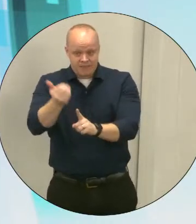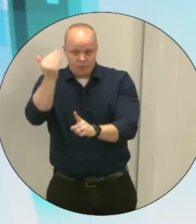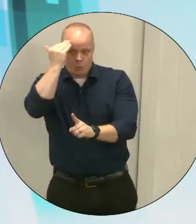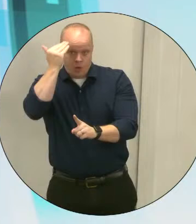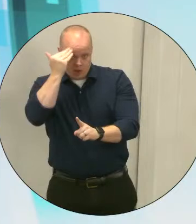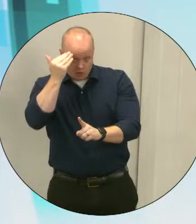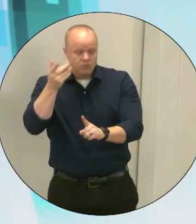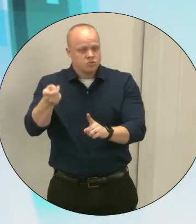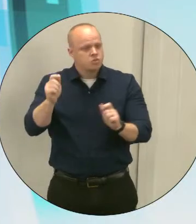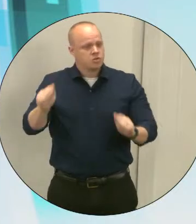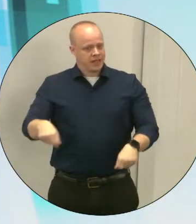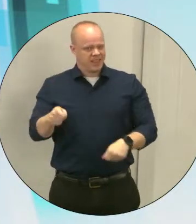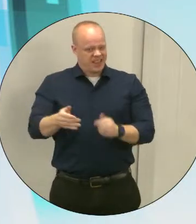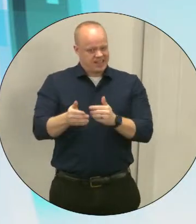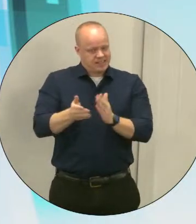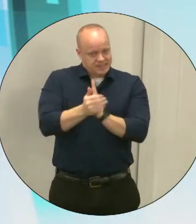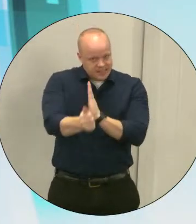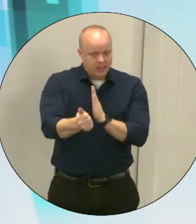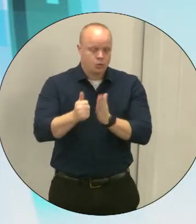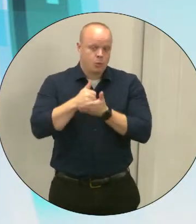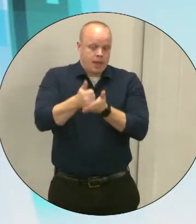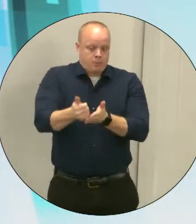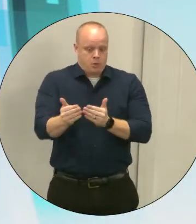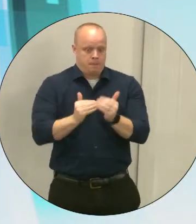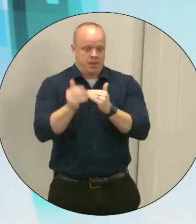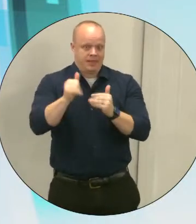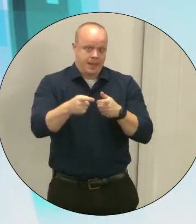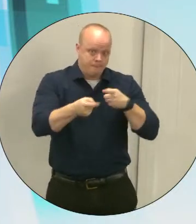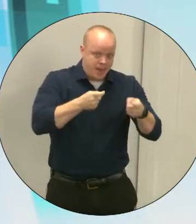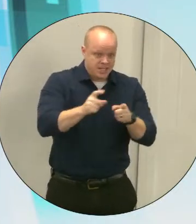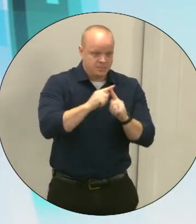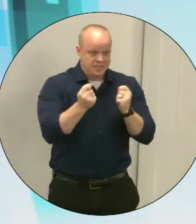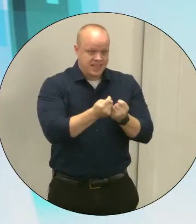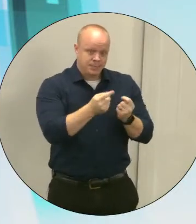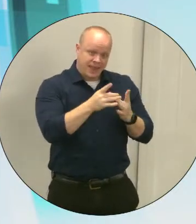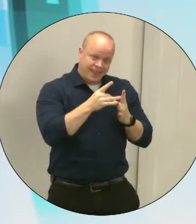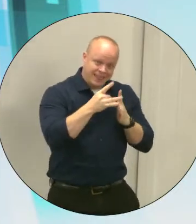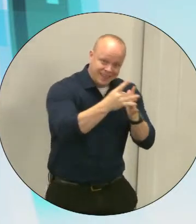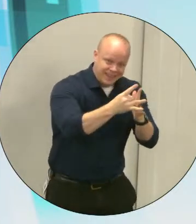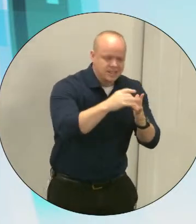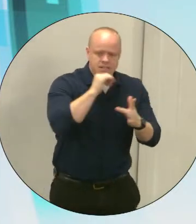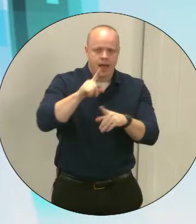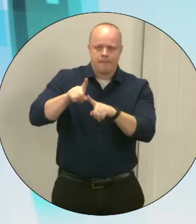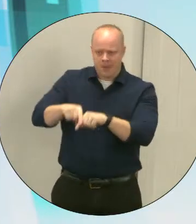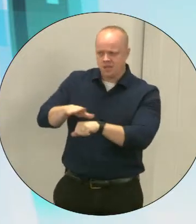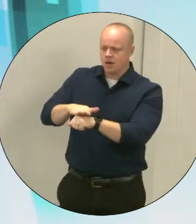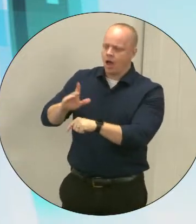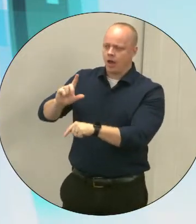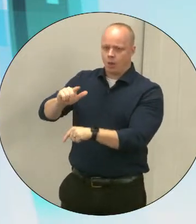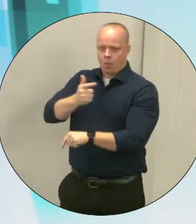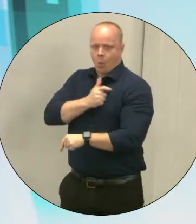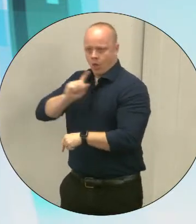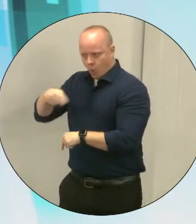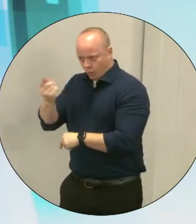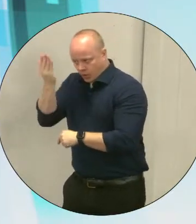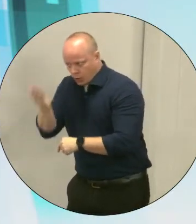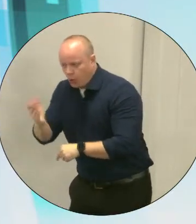This skill will help her build a management team that leads and isn't based on loyalty to her, but to the